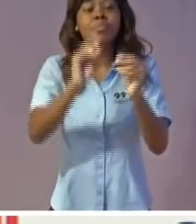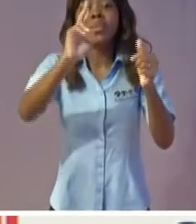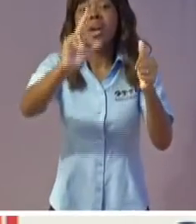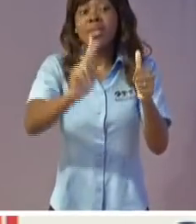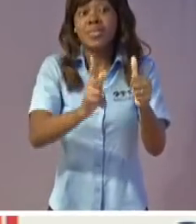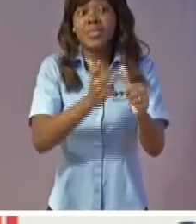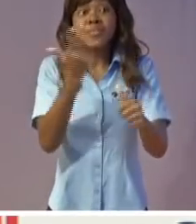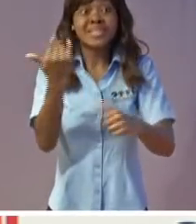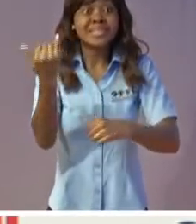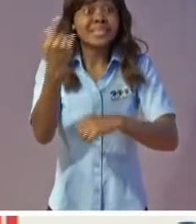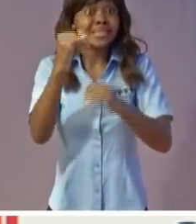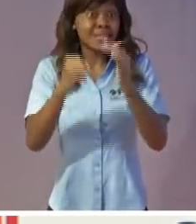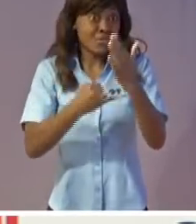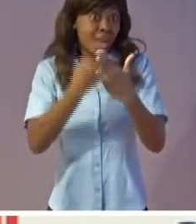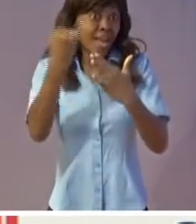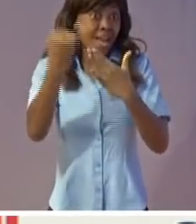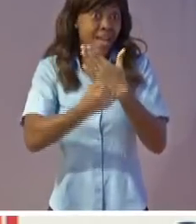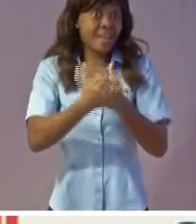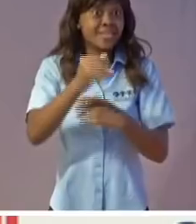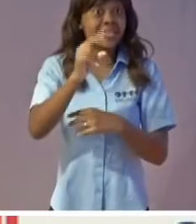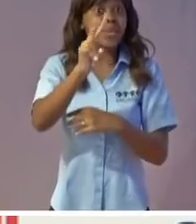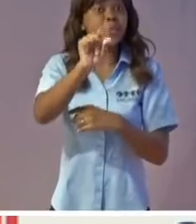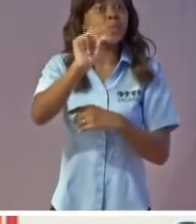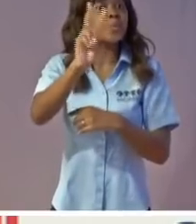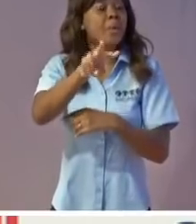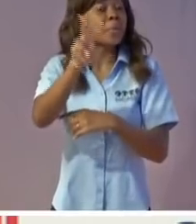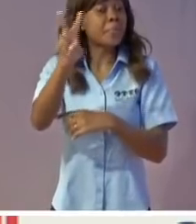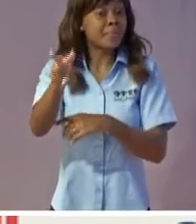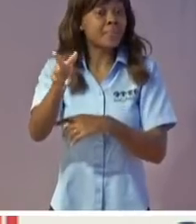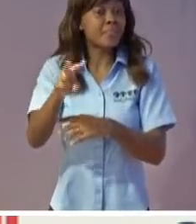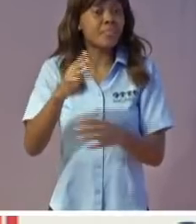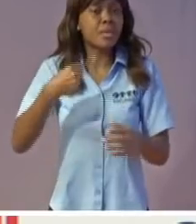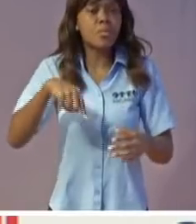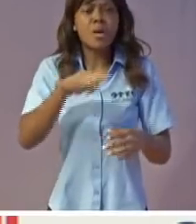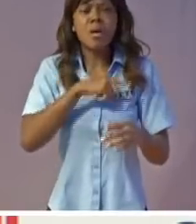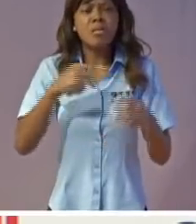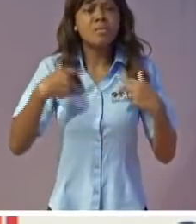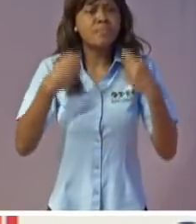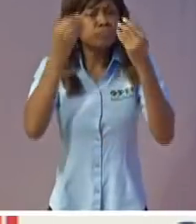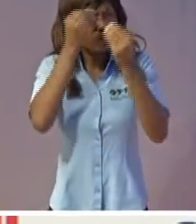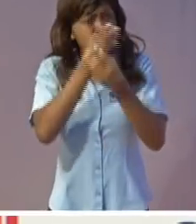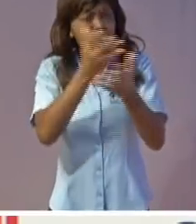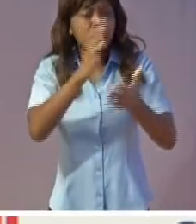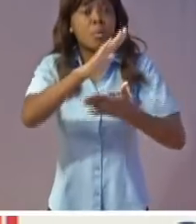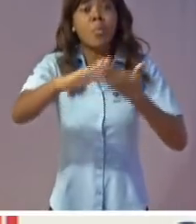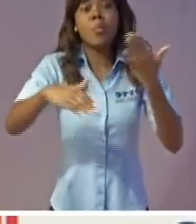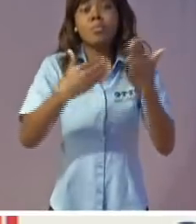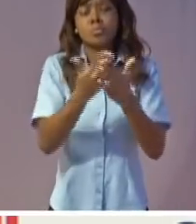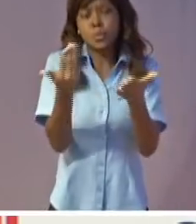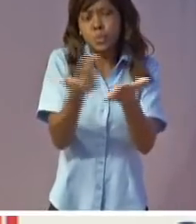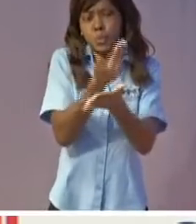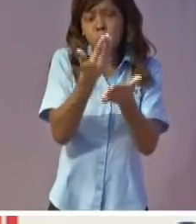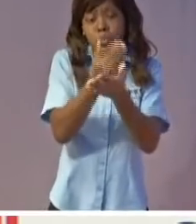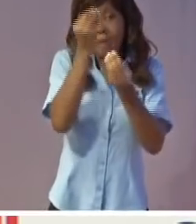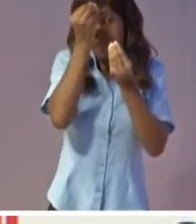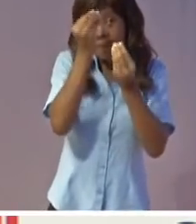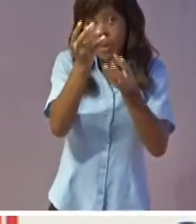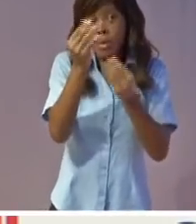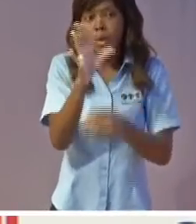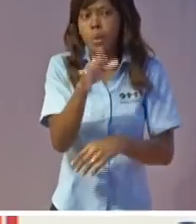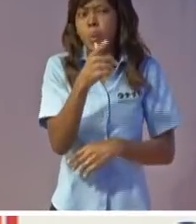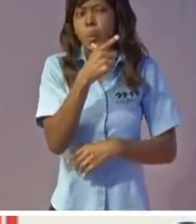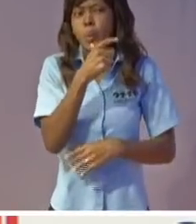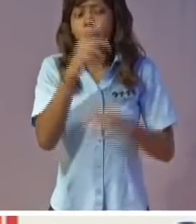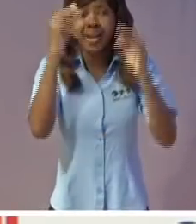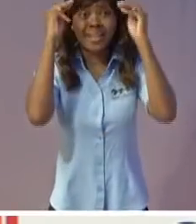2022. To provide you with the latest update, we have the Honorable Terence Dayal Singh, Minister of Health, and